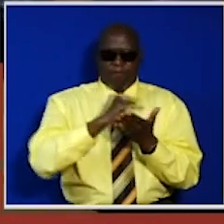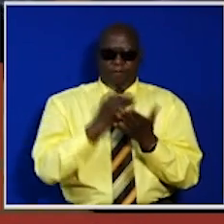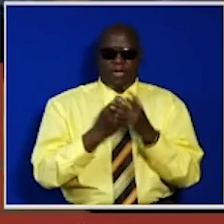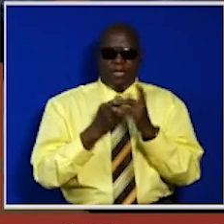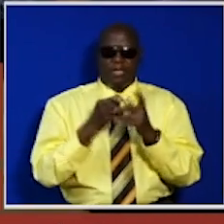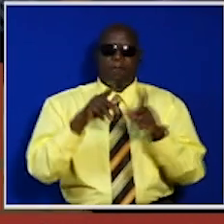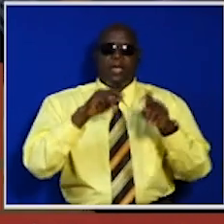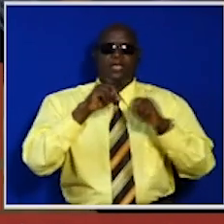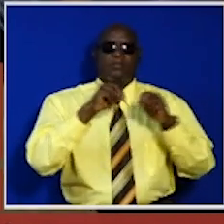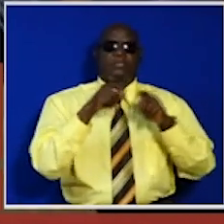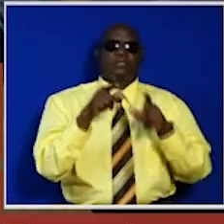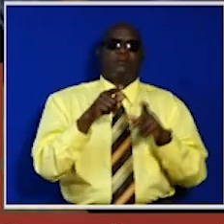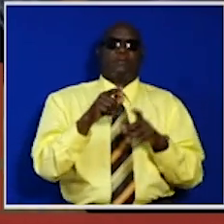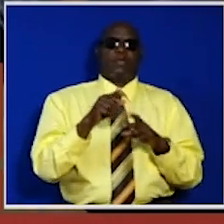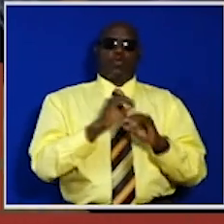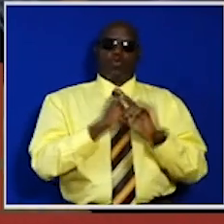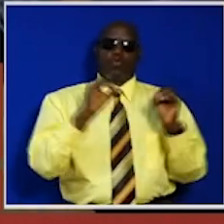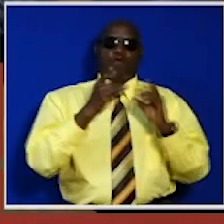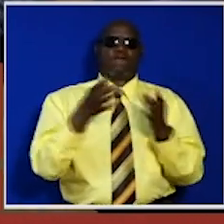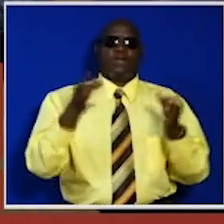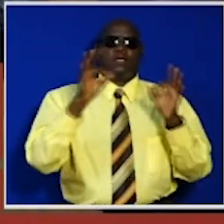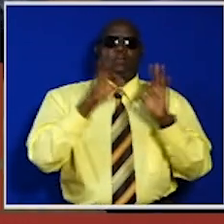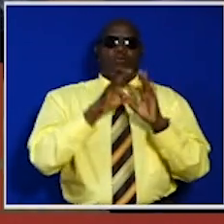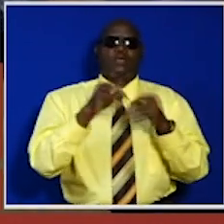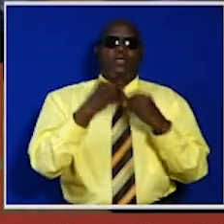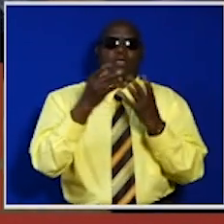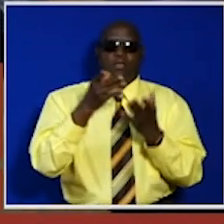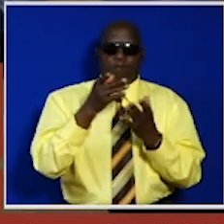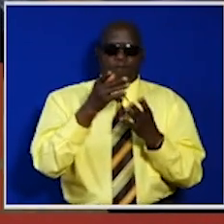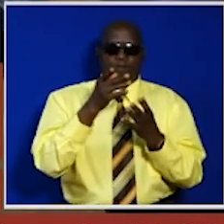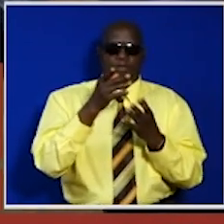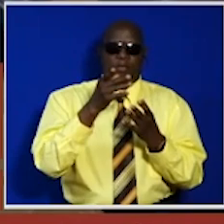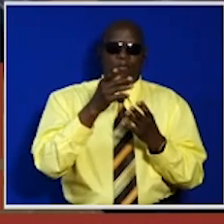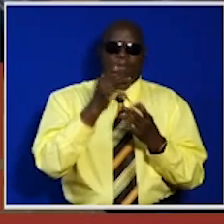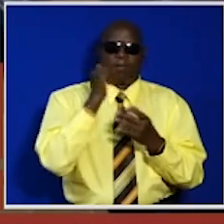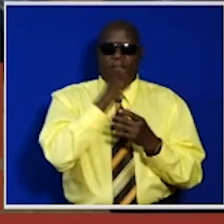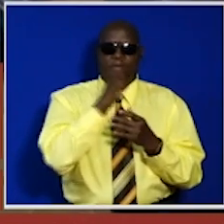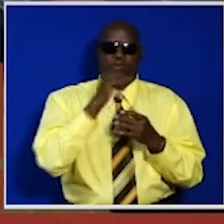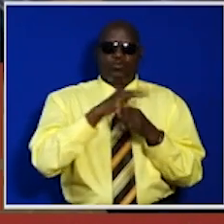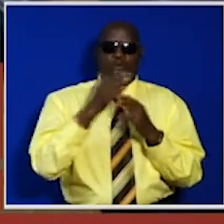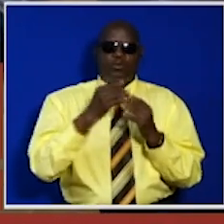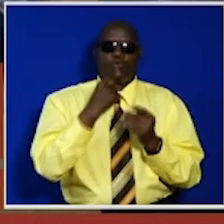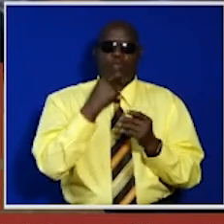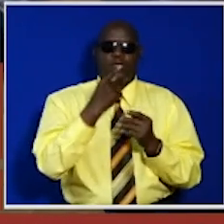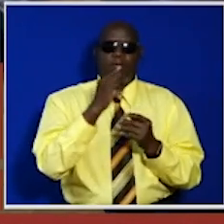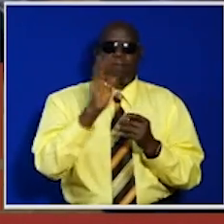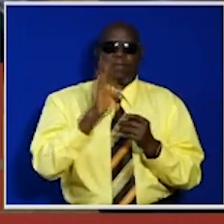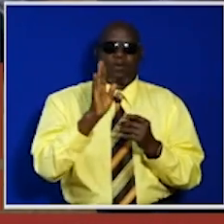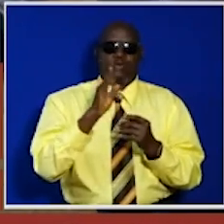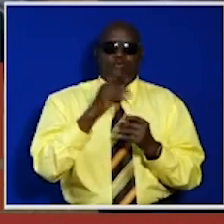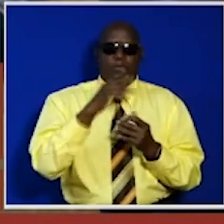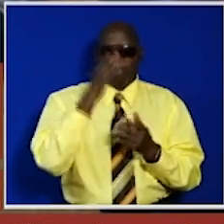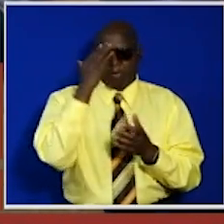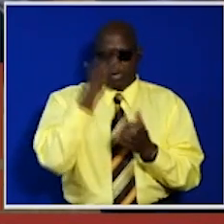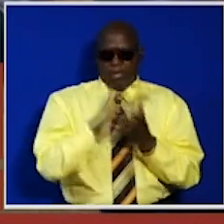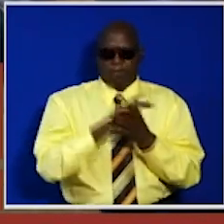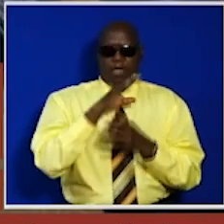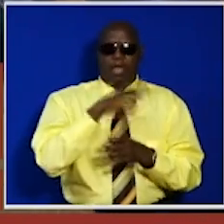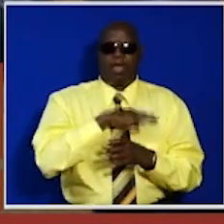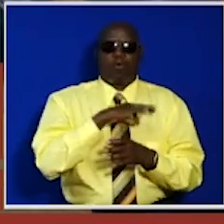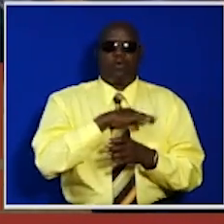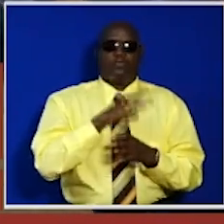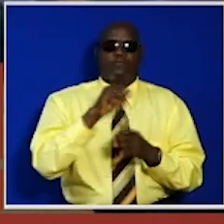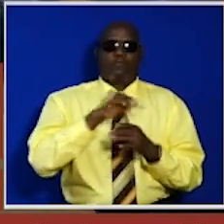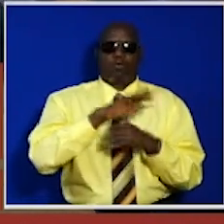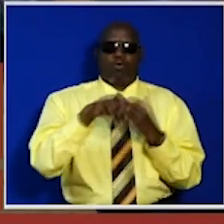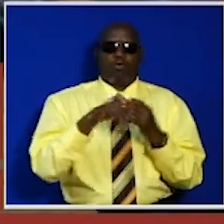no value in government giving a private insurance 100 billion. We believe that if all these allowances from the civil servant are also